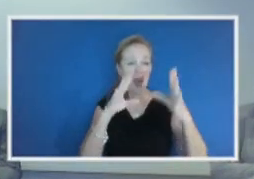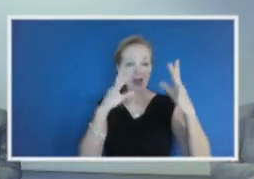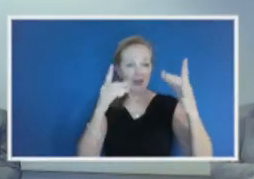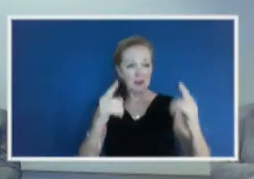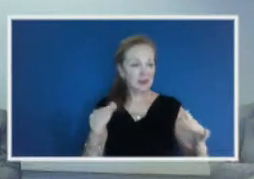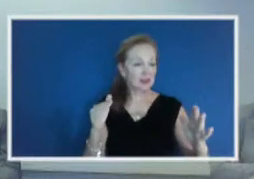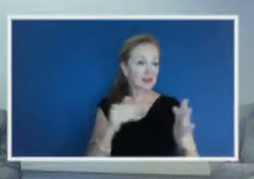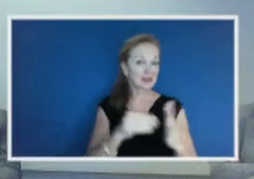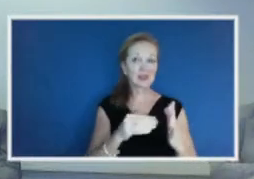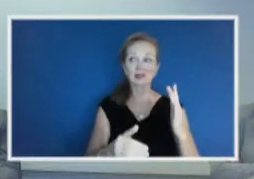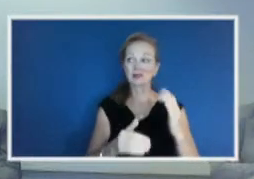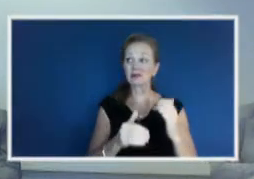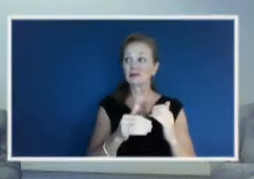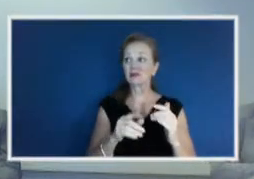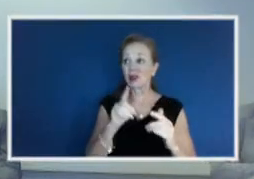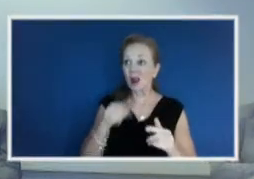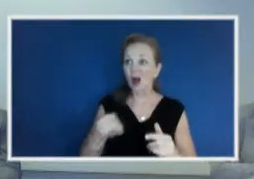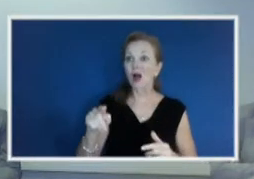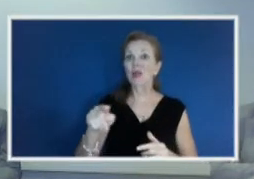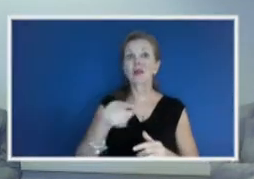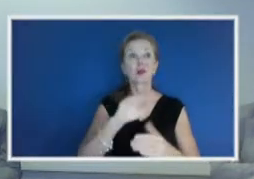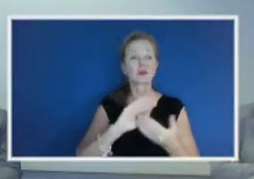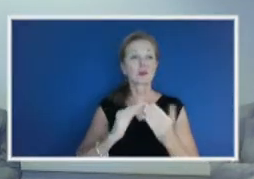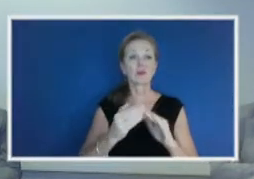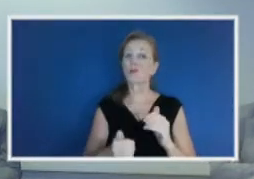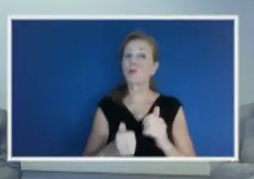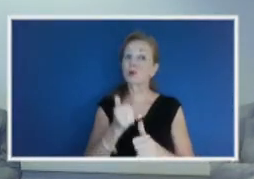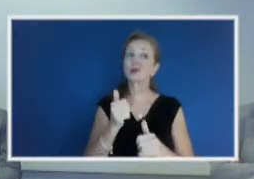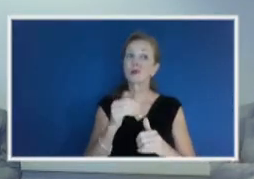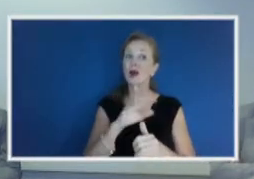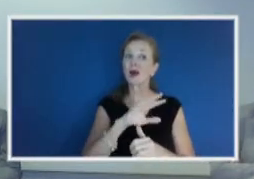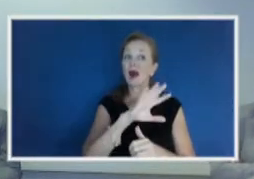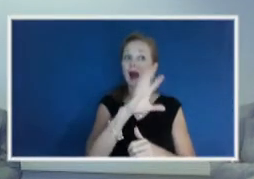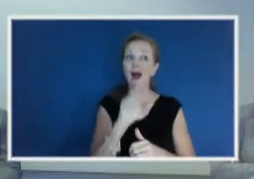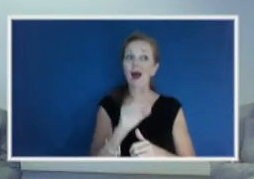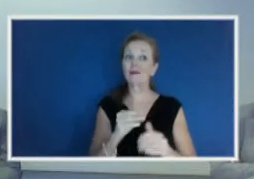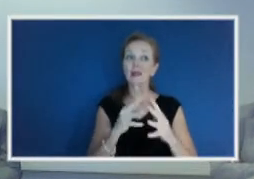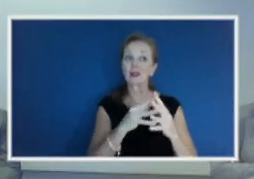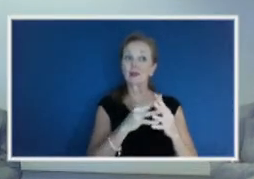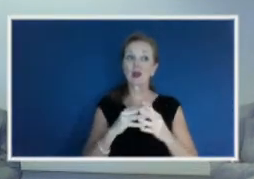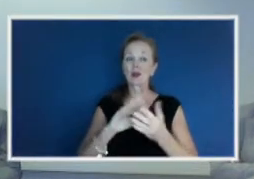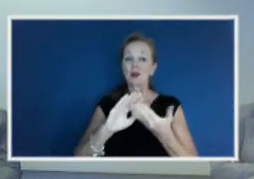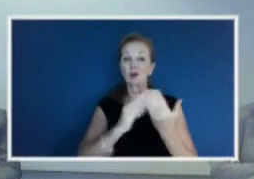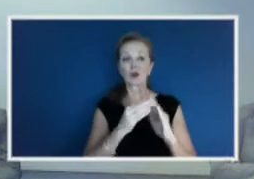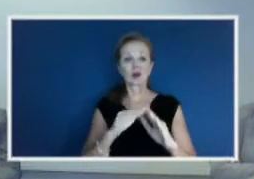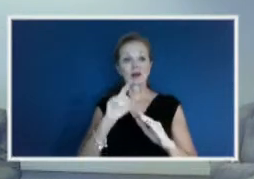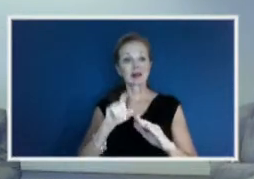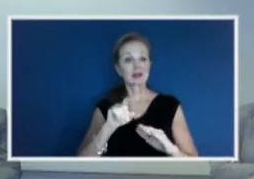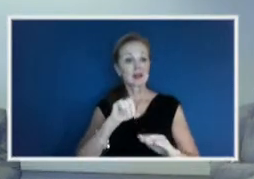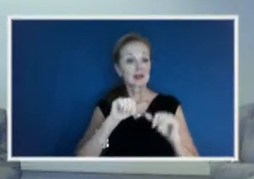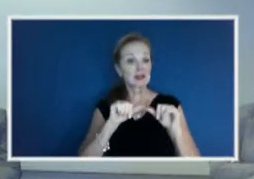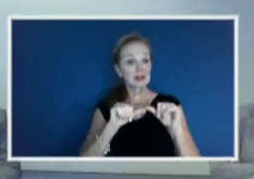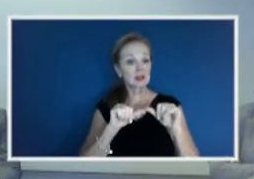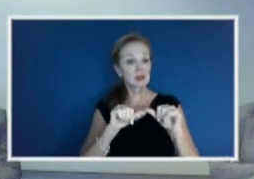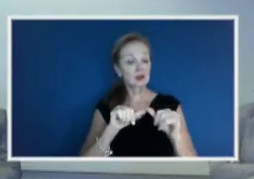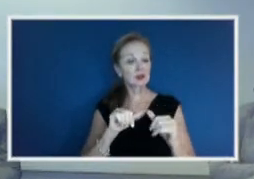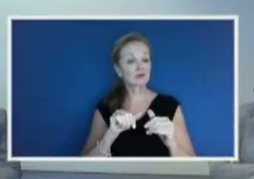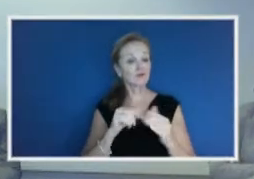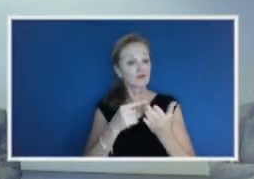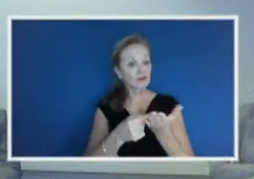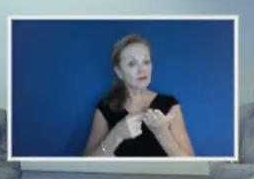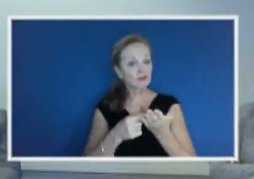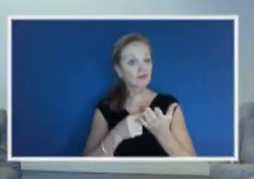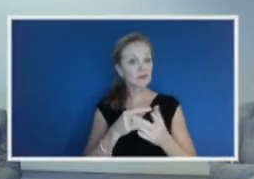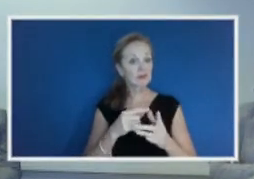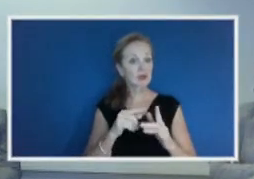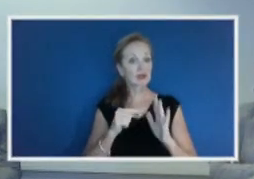whom are in the African American community. So I think we need to continue to address that and always